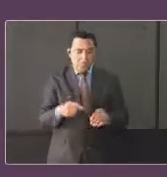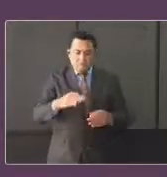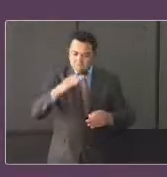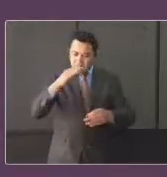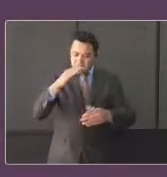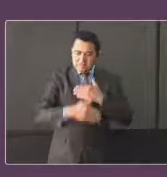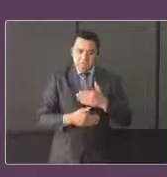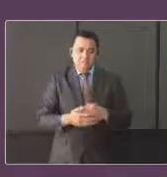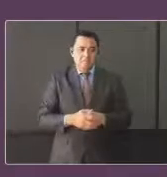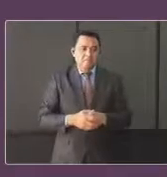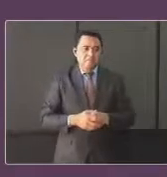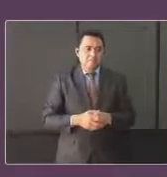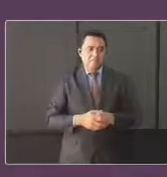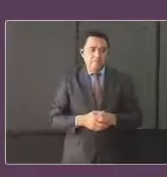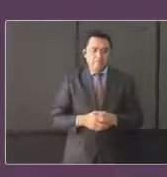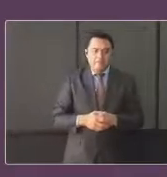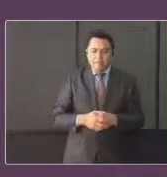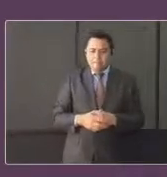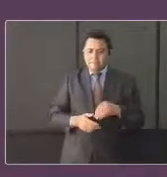Yes, of course.